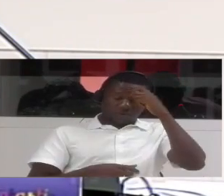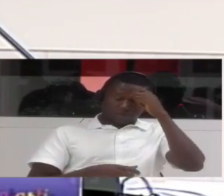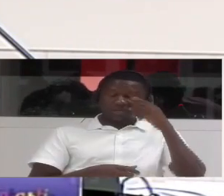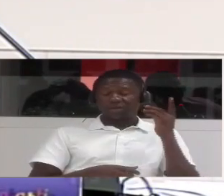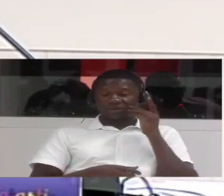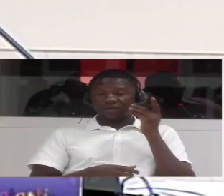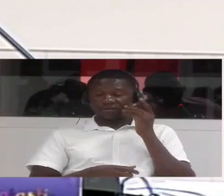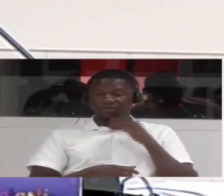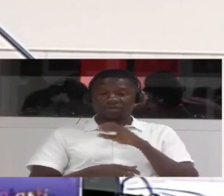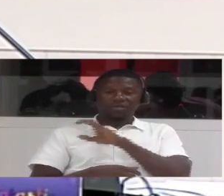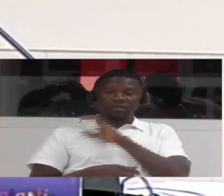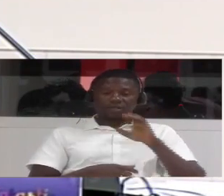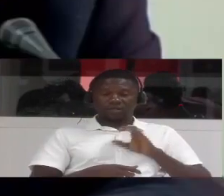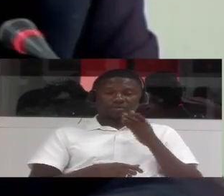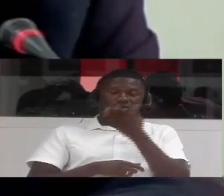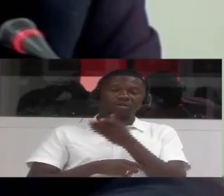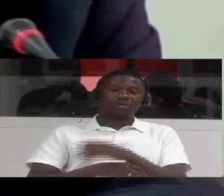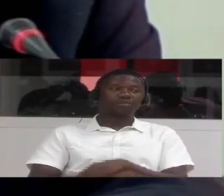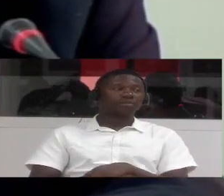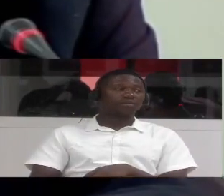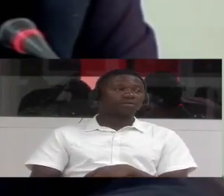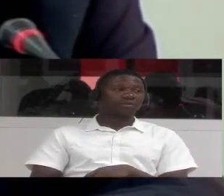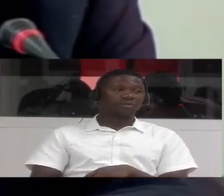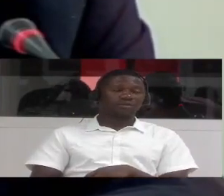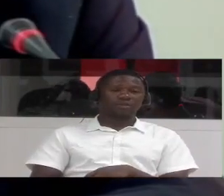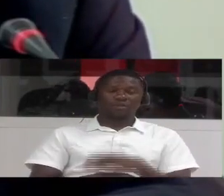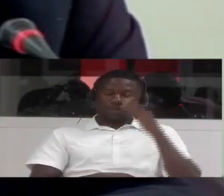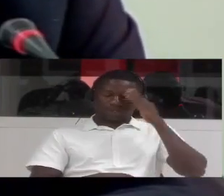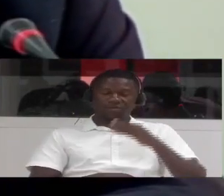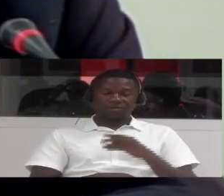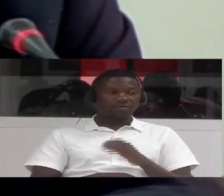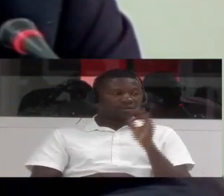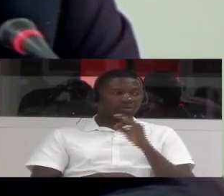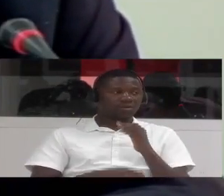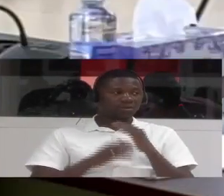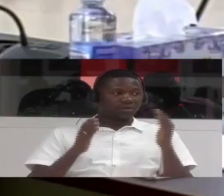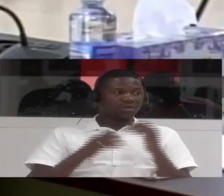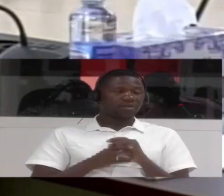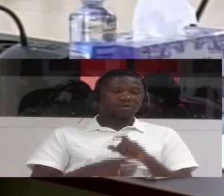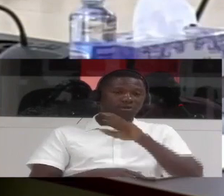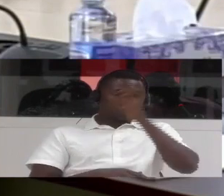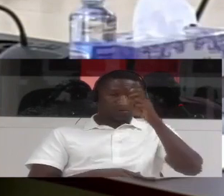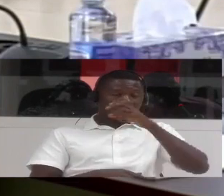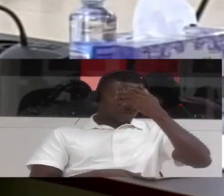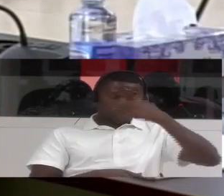the council. Thank you very much indeed. Commissioners, you have any questions?